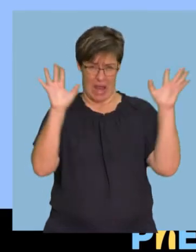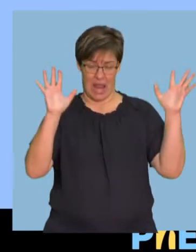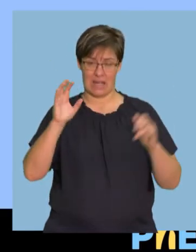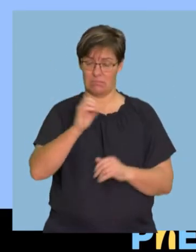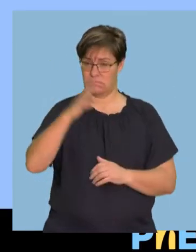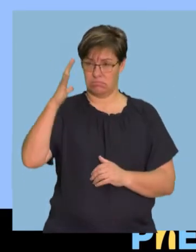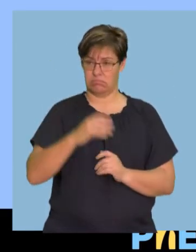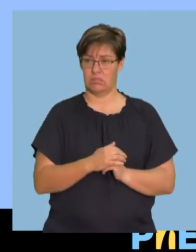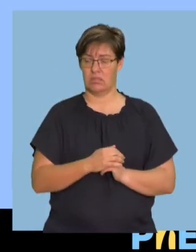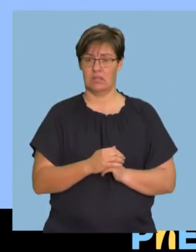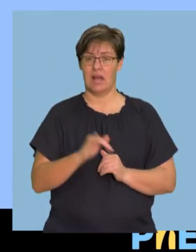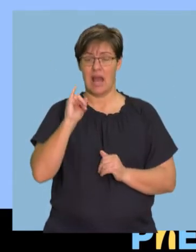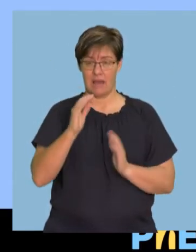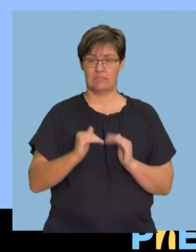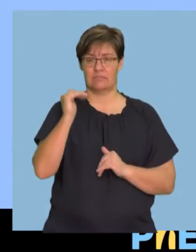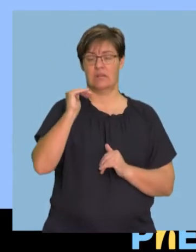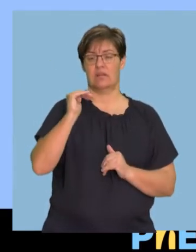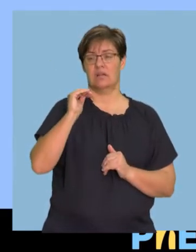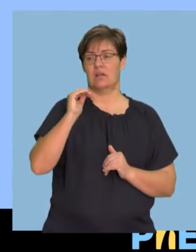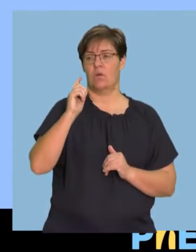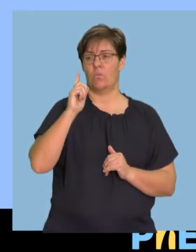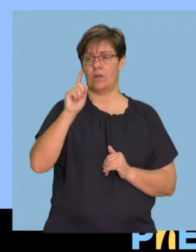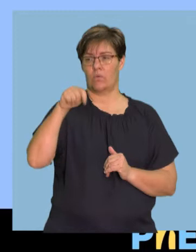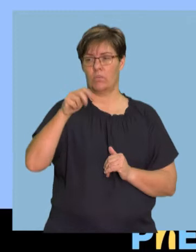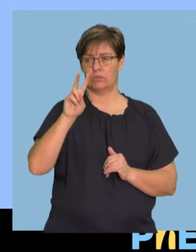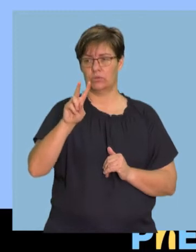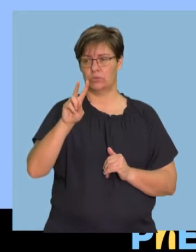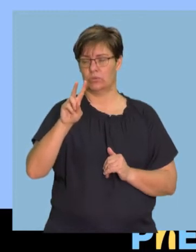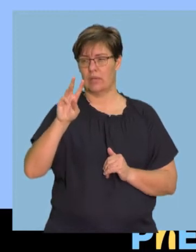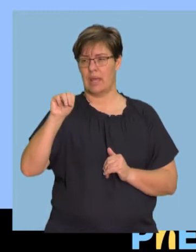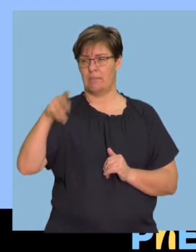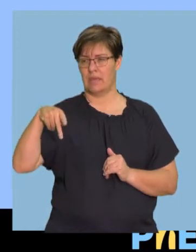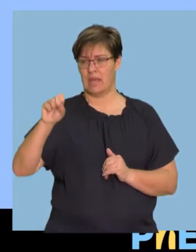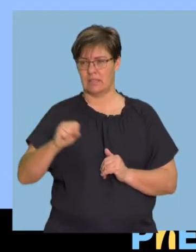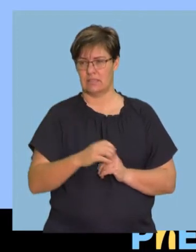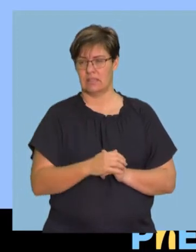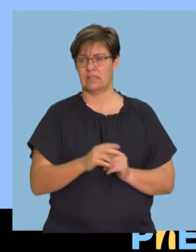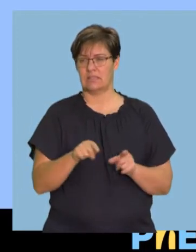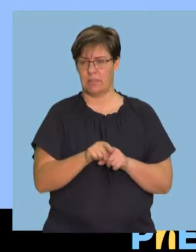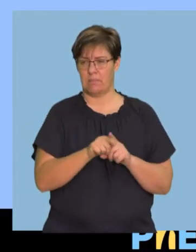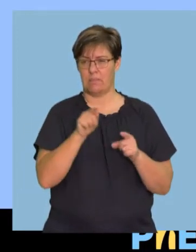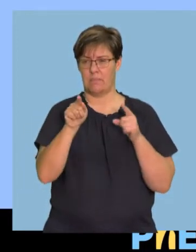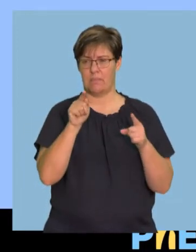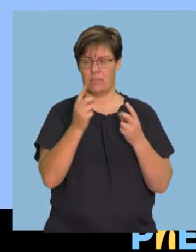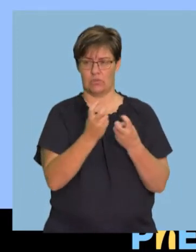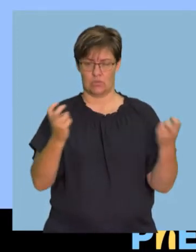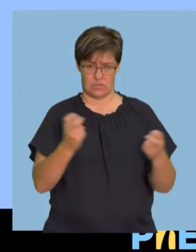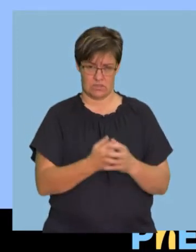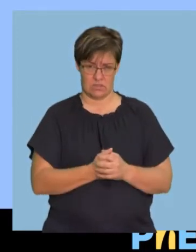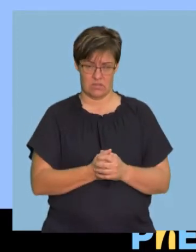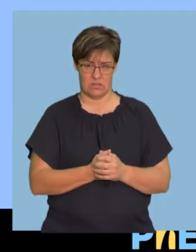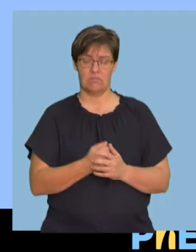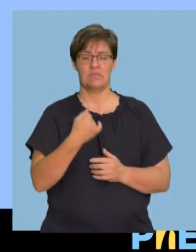even increased. The current is increased to 1.2 amperes. So has the voltage across the what? The